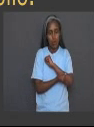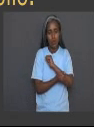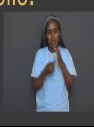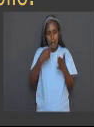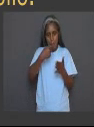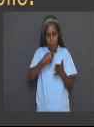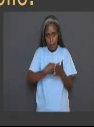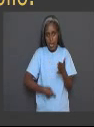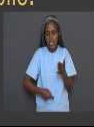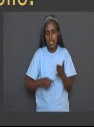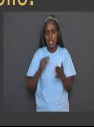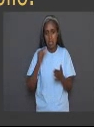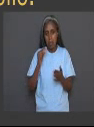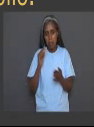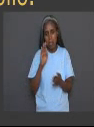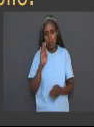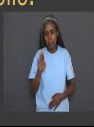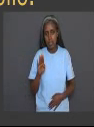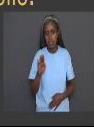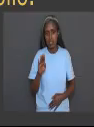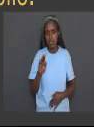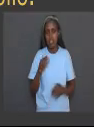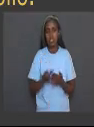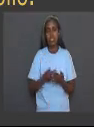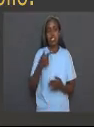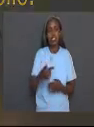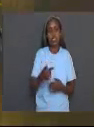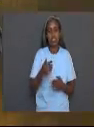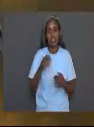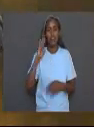prices might be in the near future.